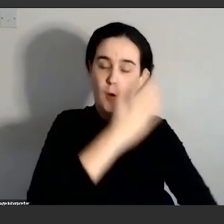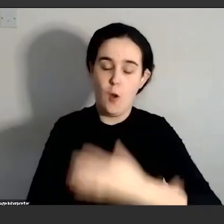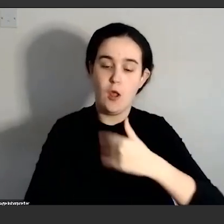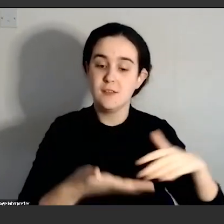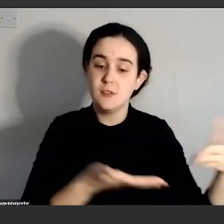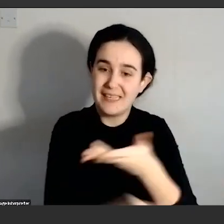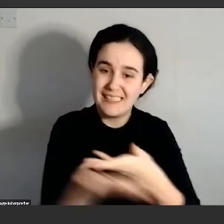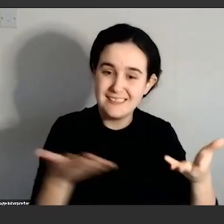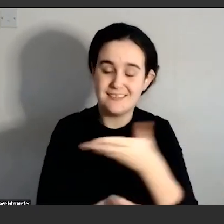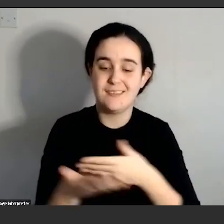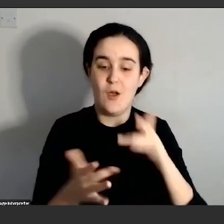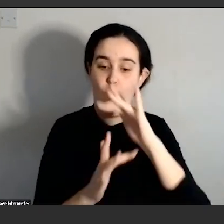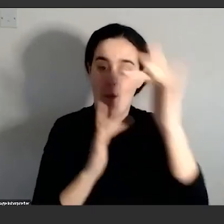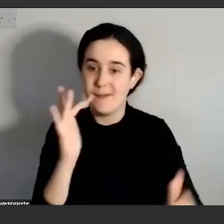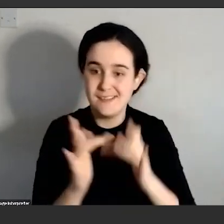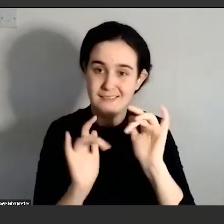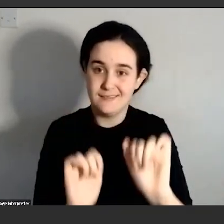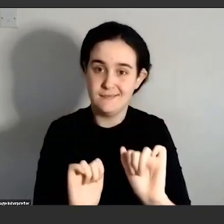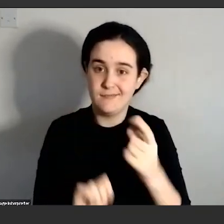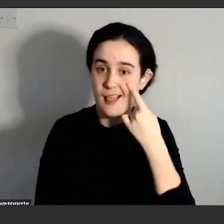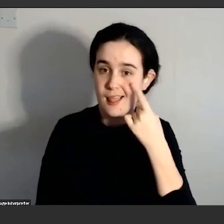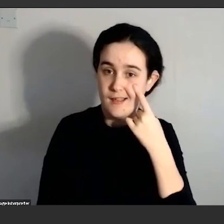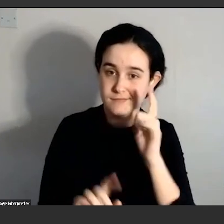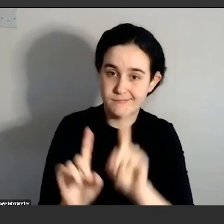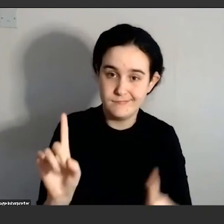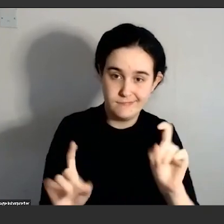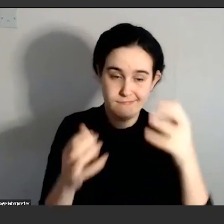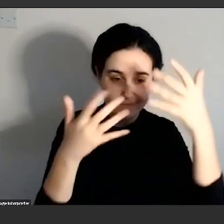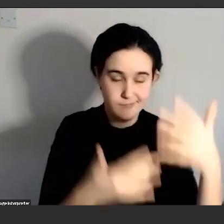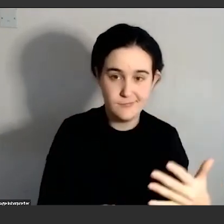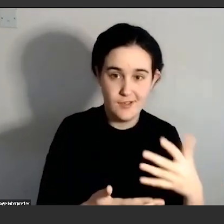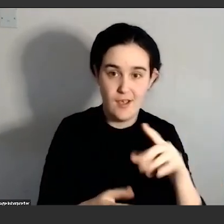Connect, commit, act. The Global